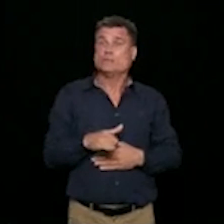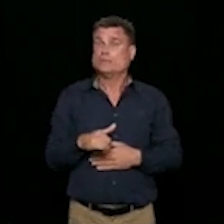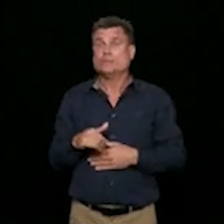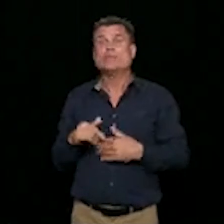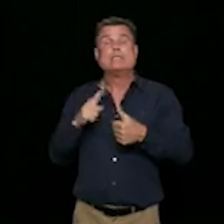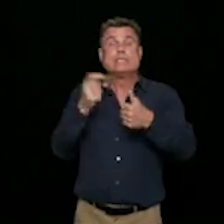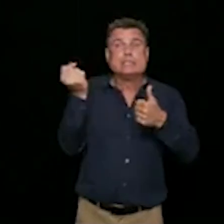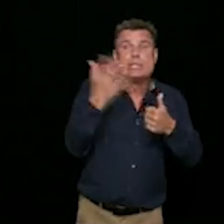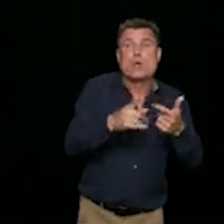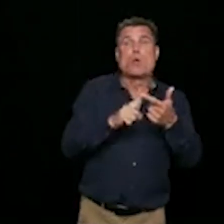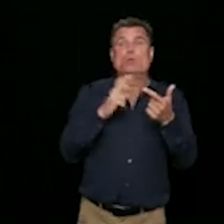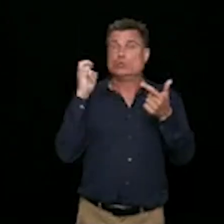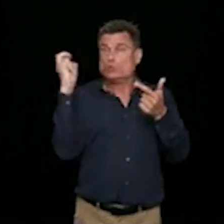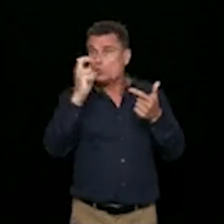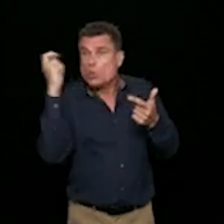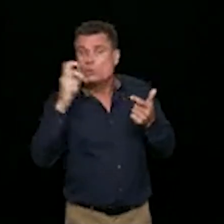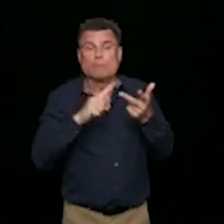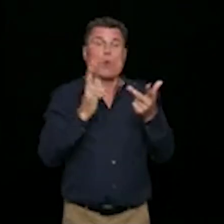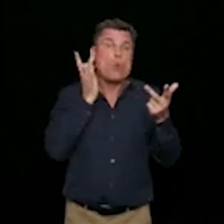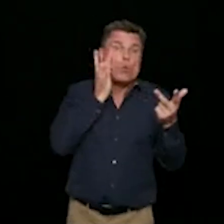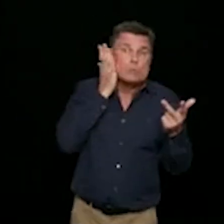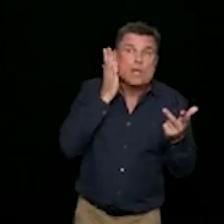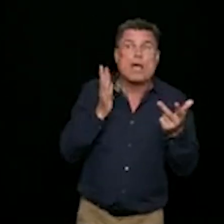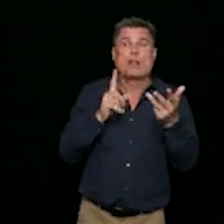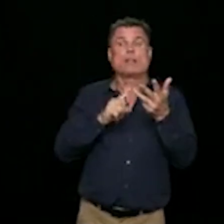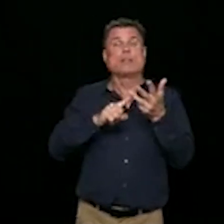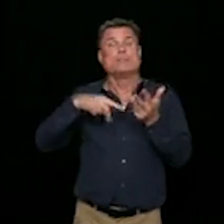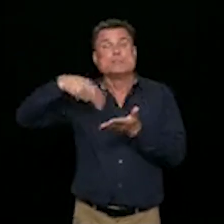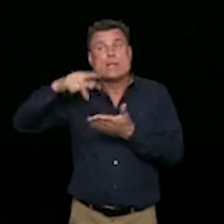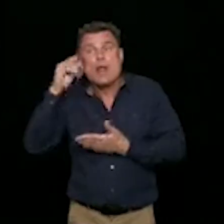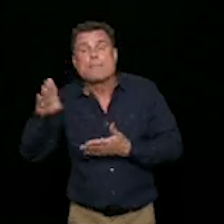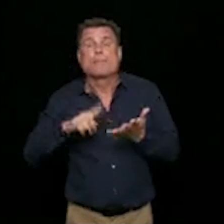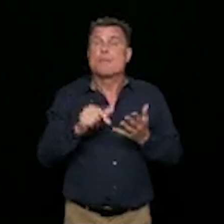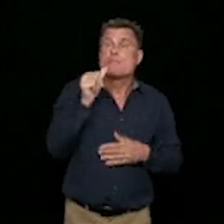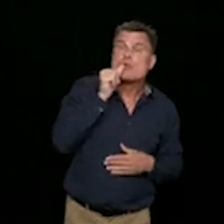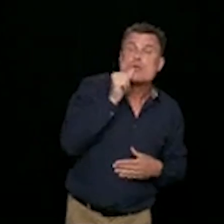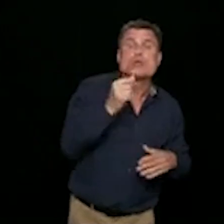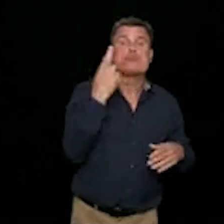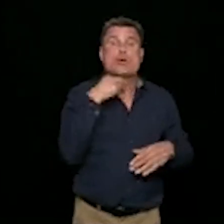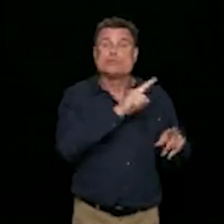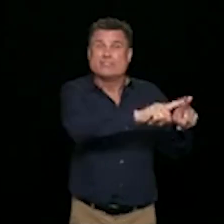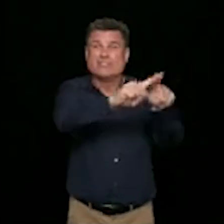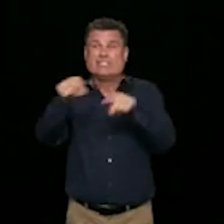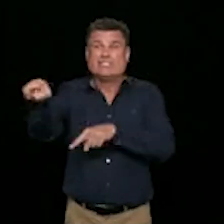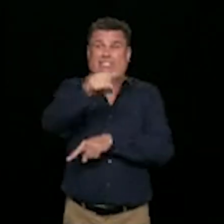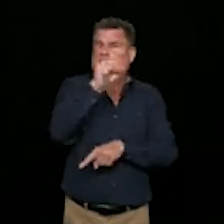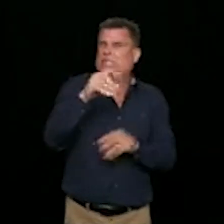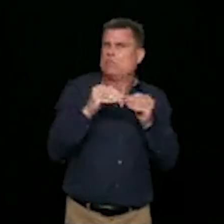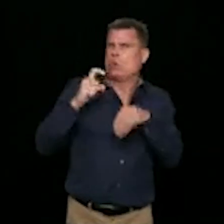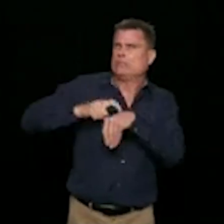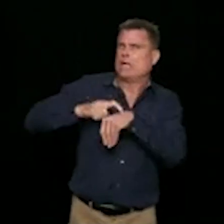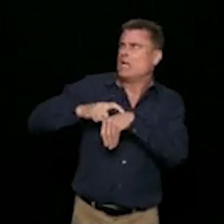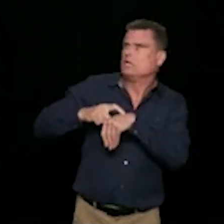larger sectors such as gaming, tourism, hospitality, nightclubs, bars, restaurants may have a greater need to